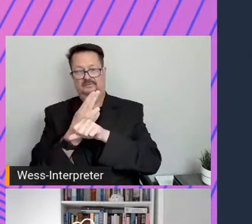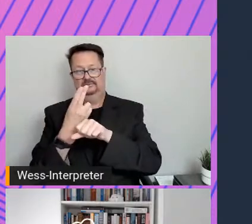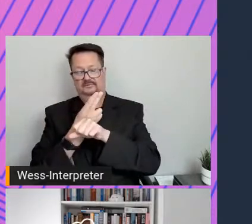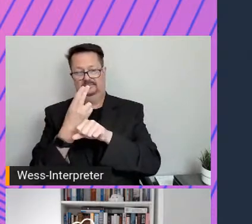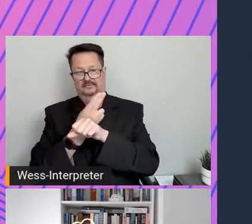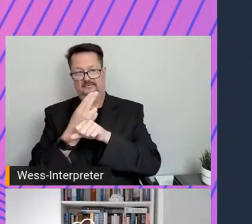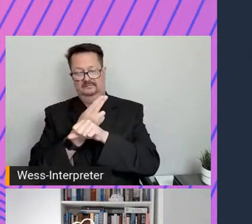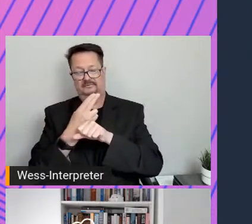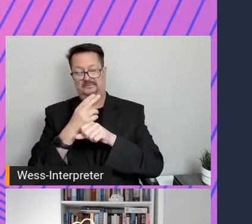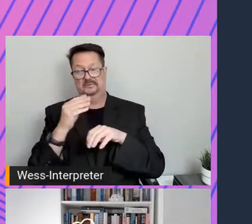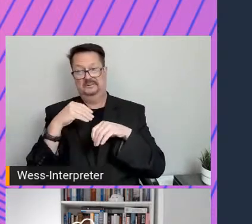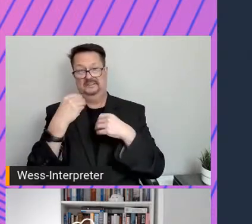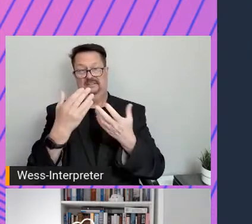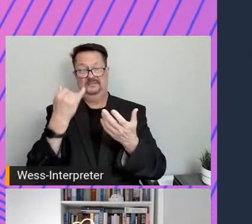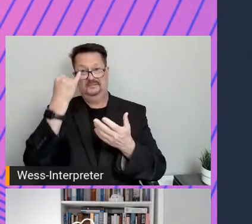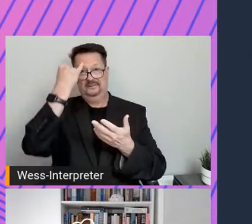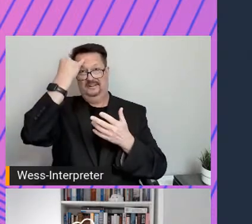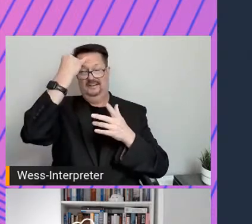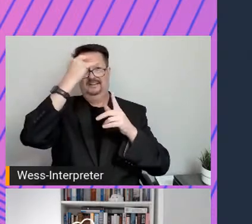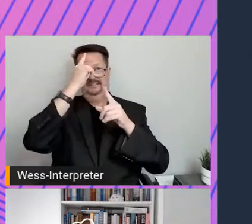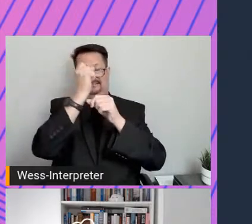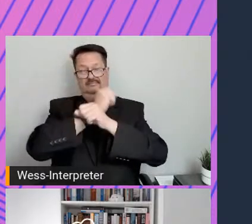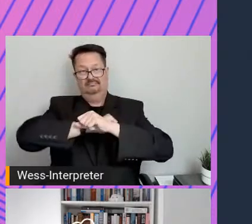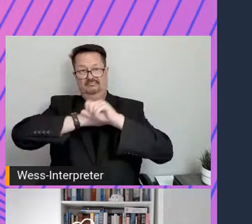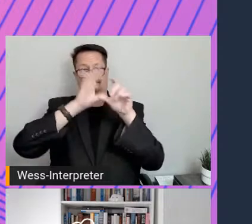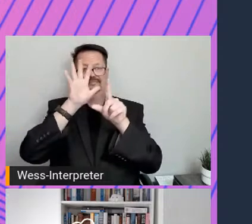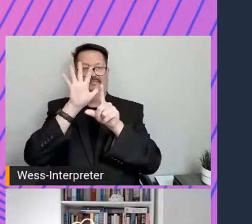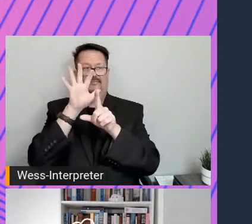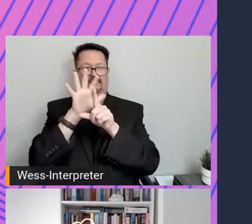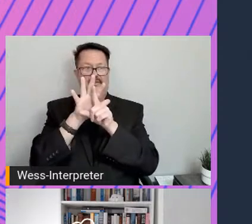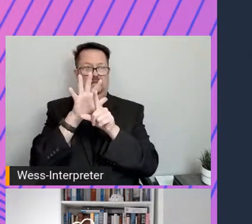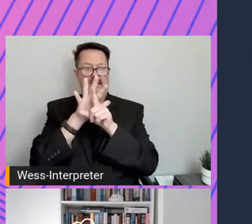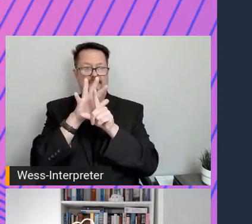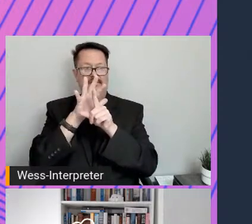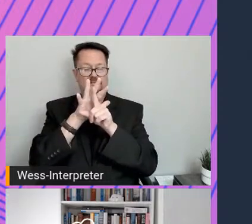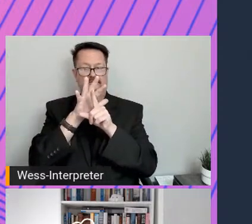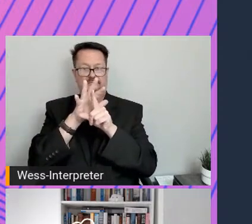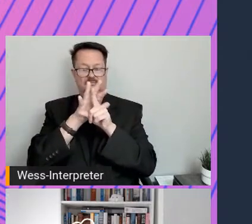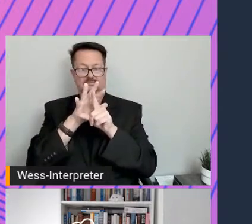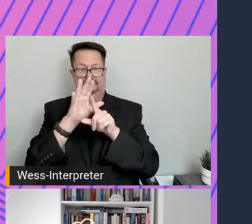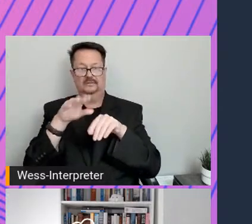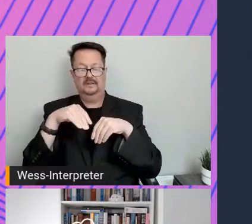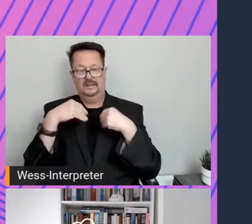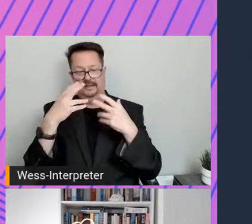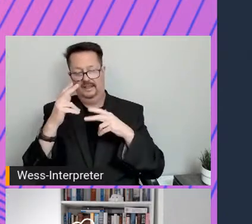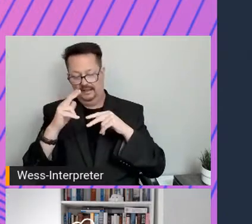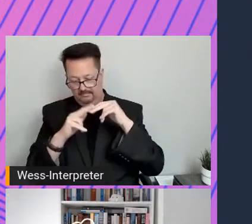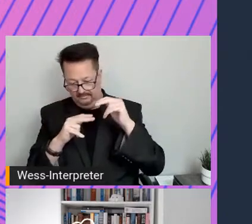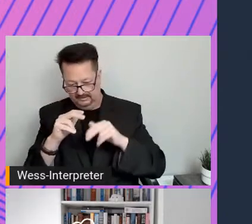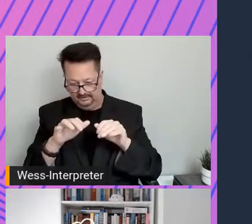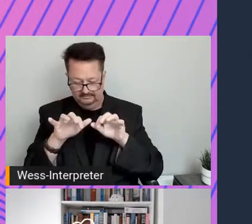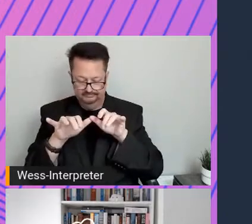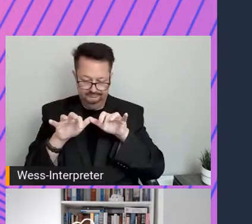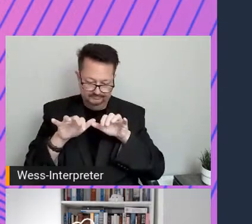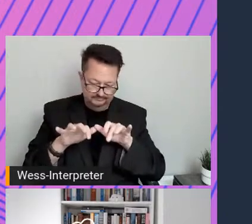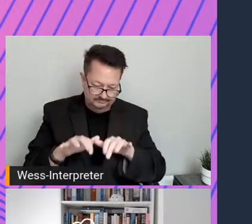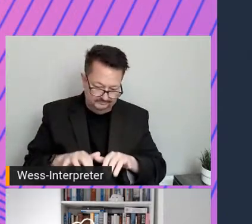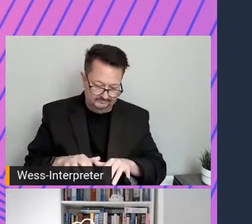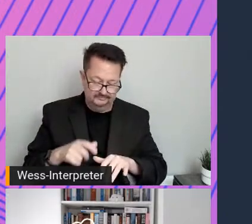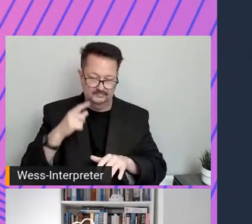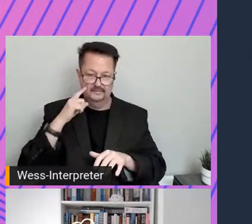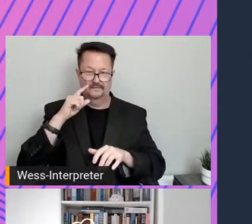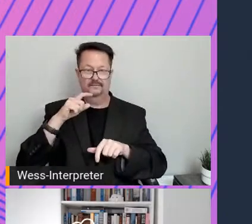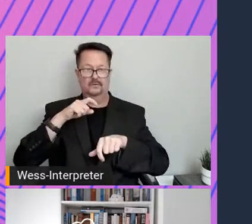idea of just how popular it is when you can build a concurrent application that handles concurrency. So